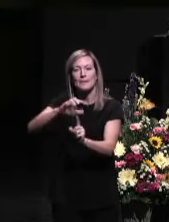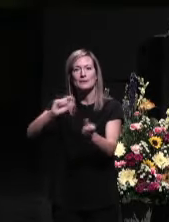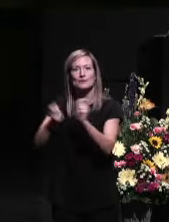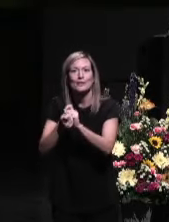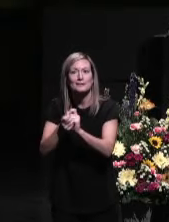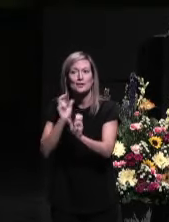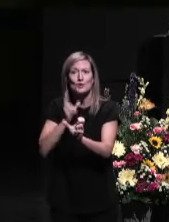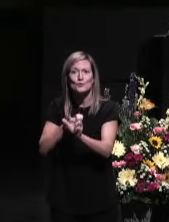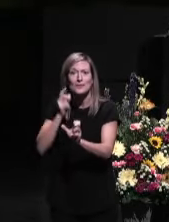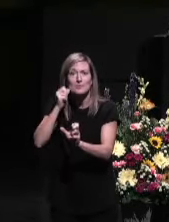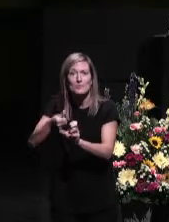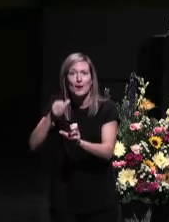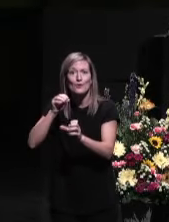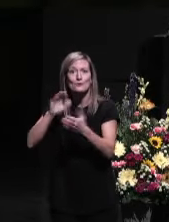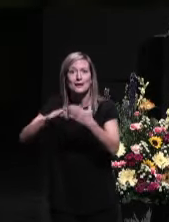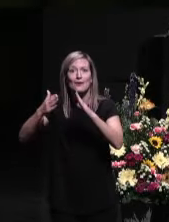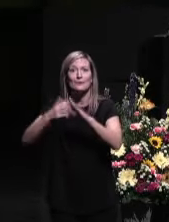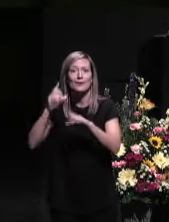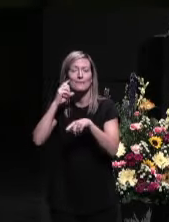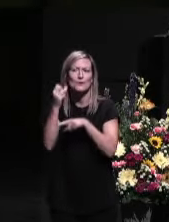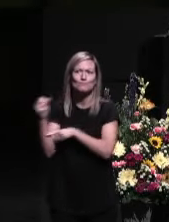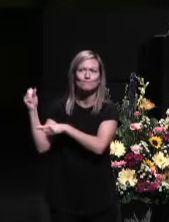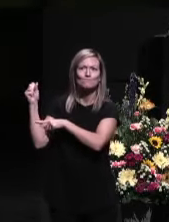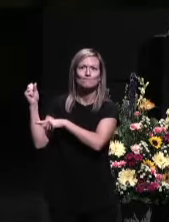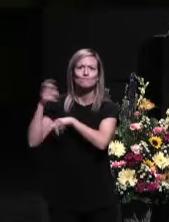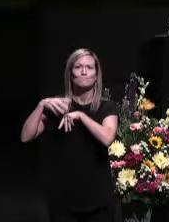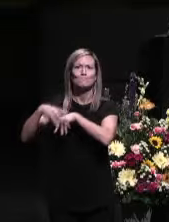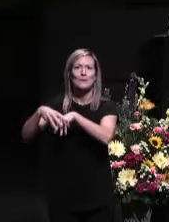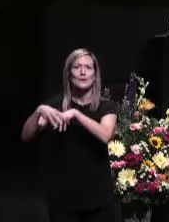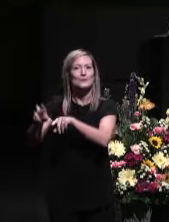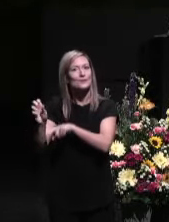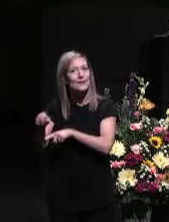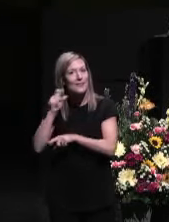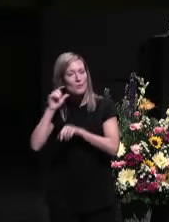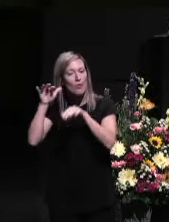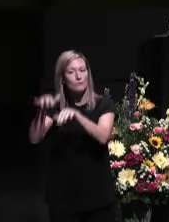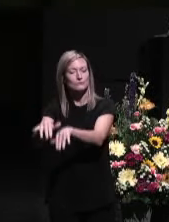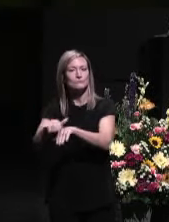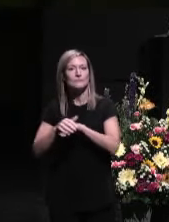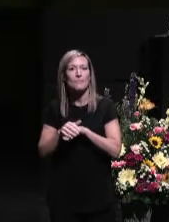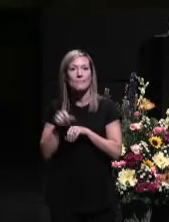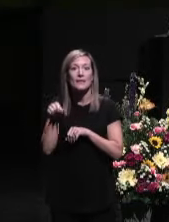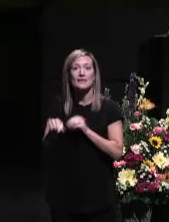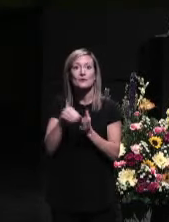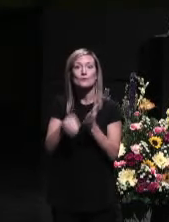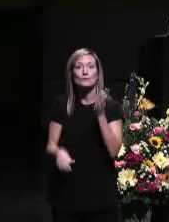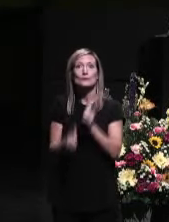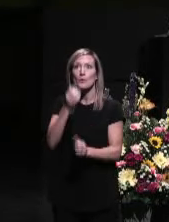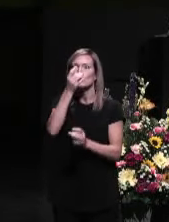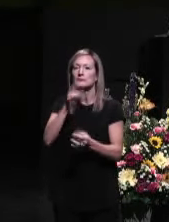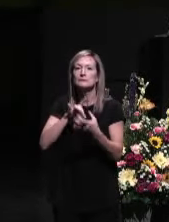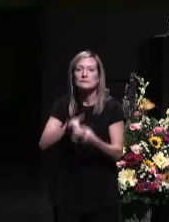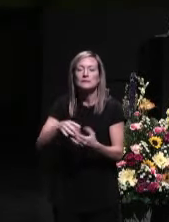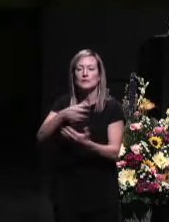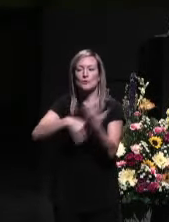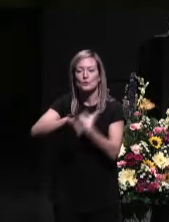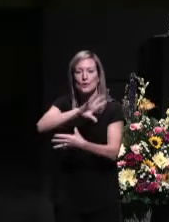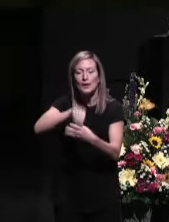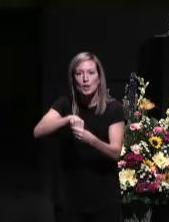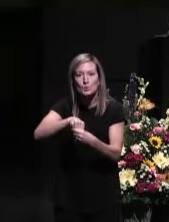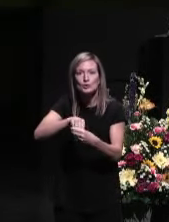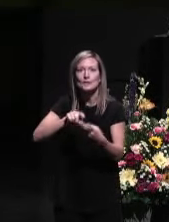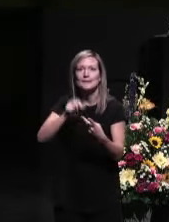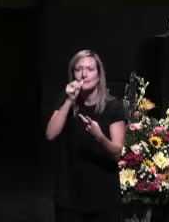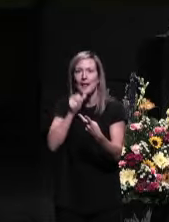downtown. They'll be there. They're the most interested in social inclusion and